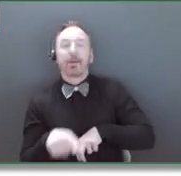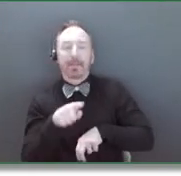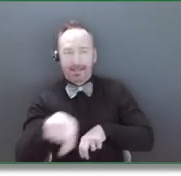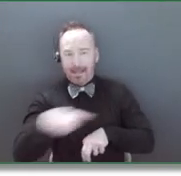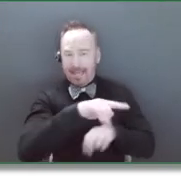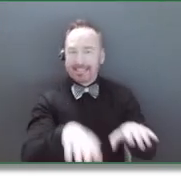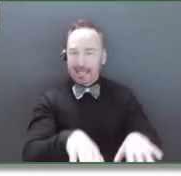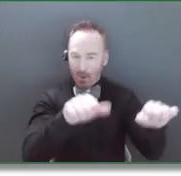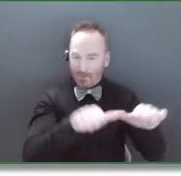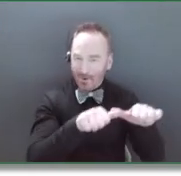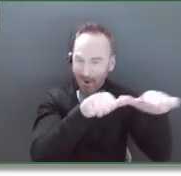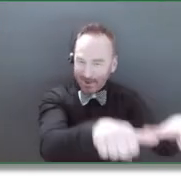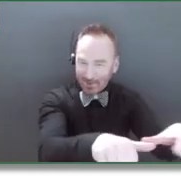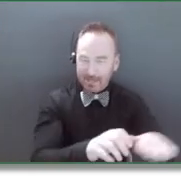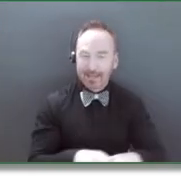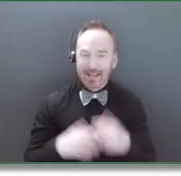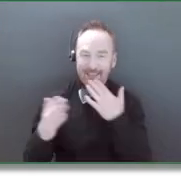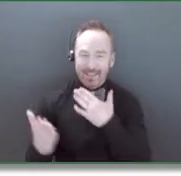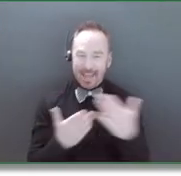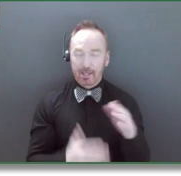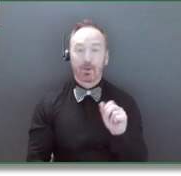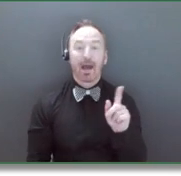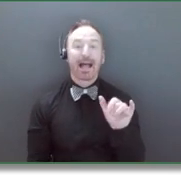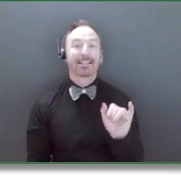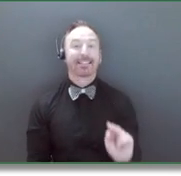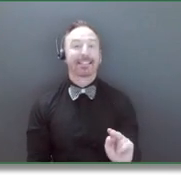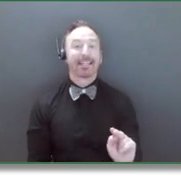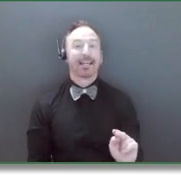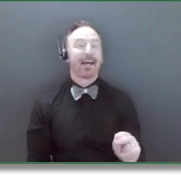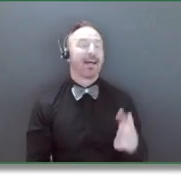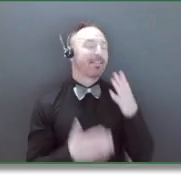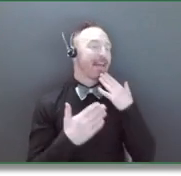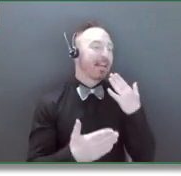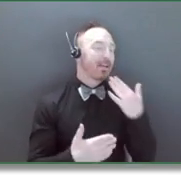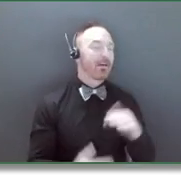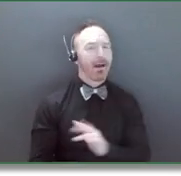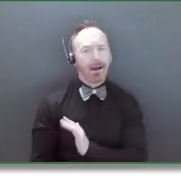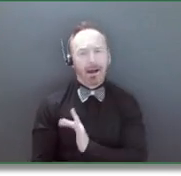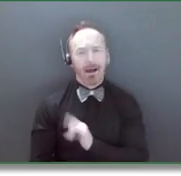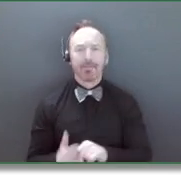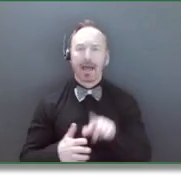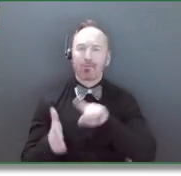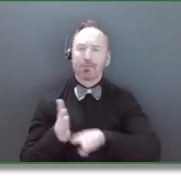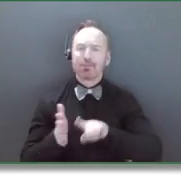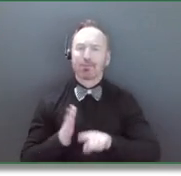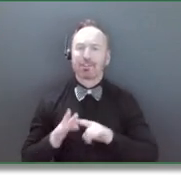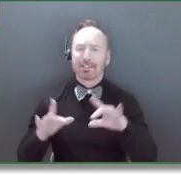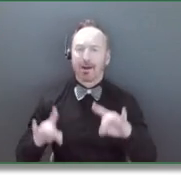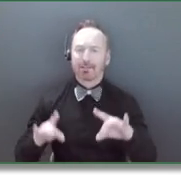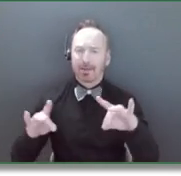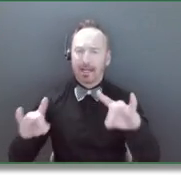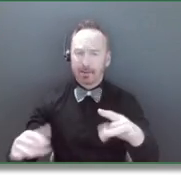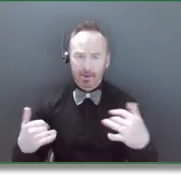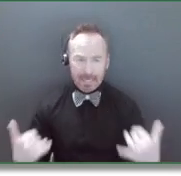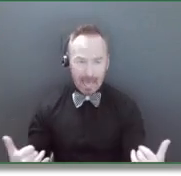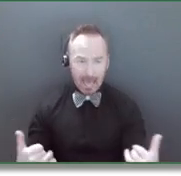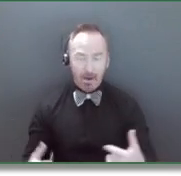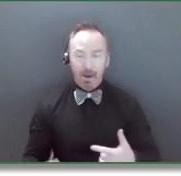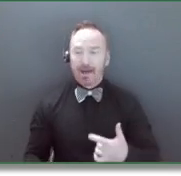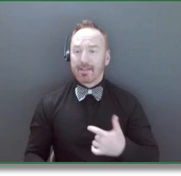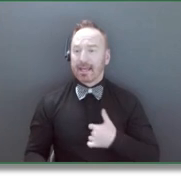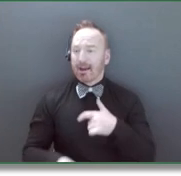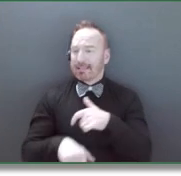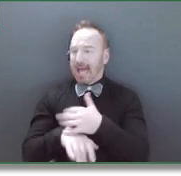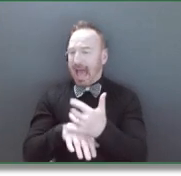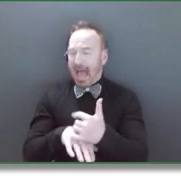Thank you, Tracey. That was fantastic to hear about the research happening in Australia at the moment. Unfortunately, I don't think we have time for questions, but